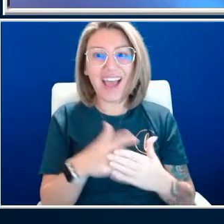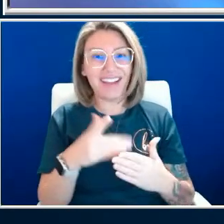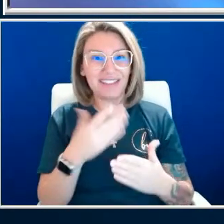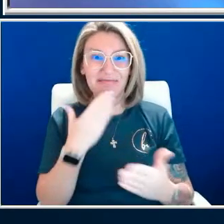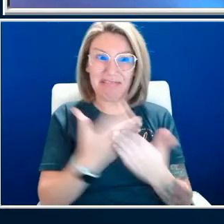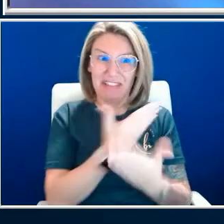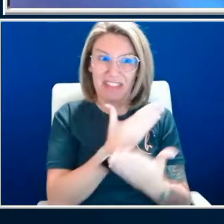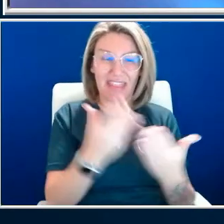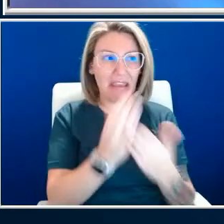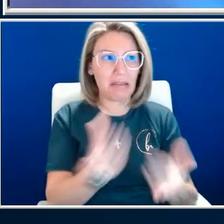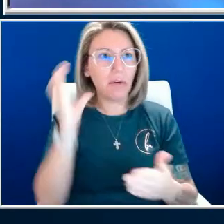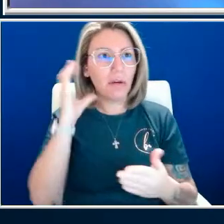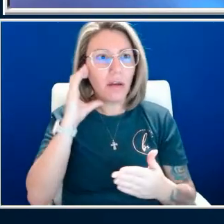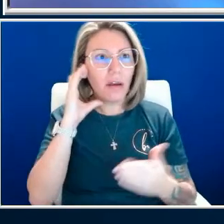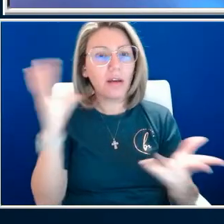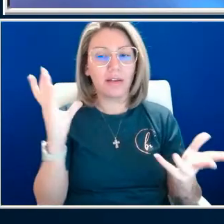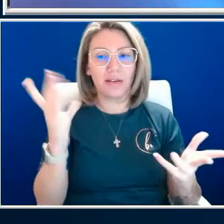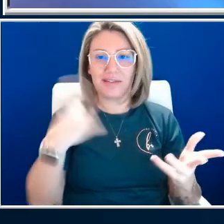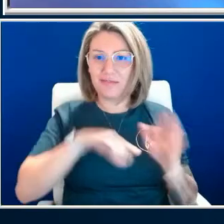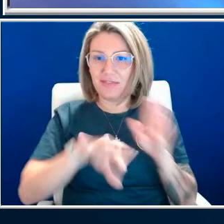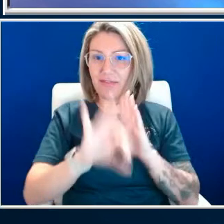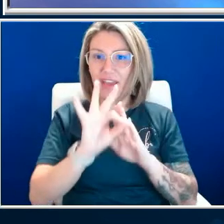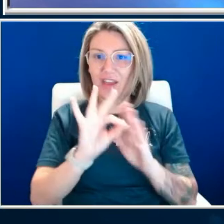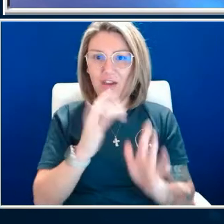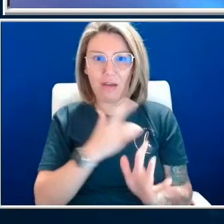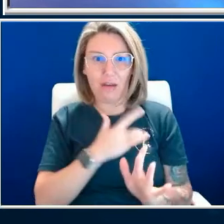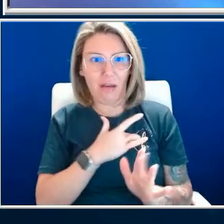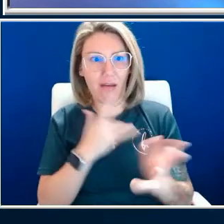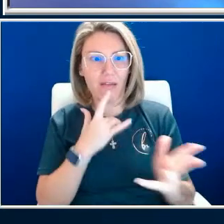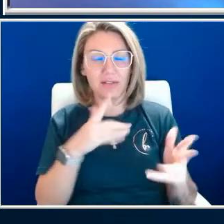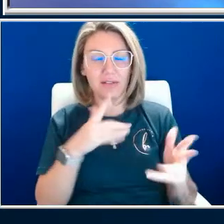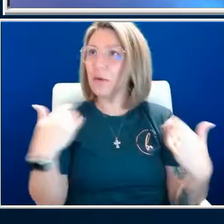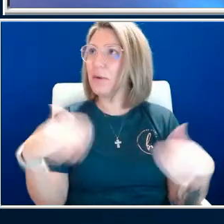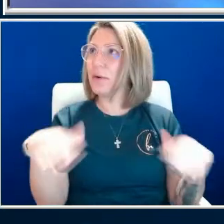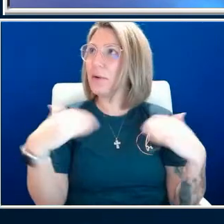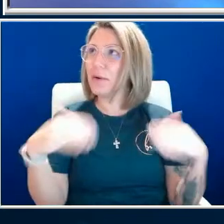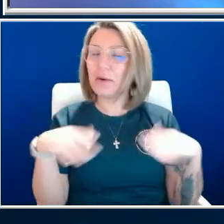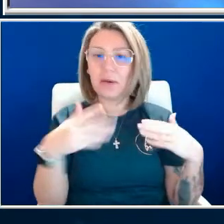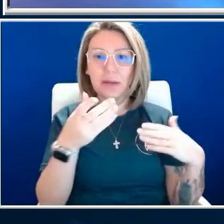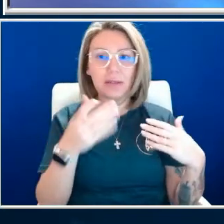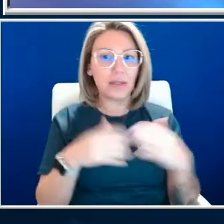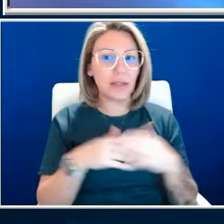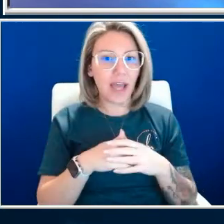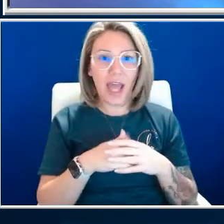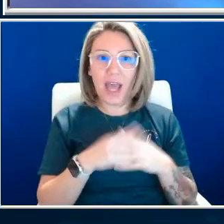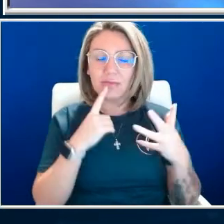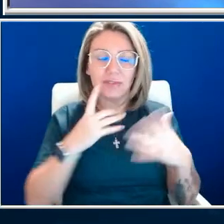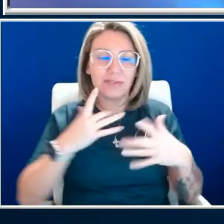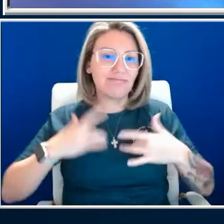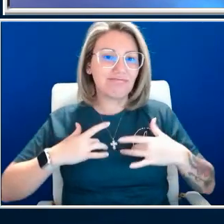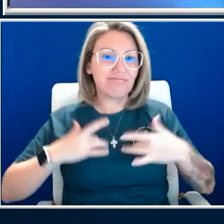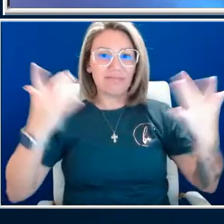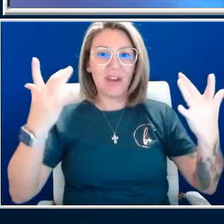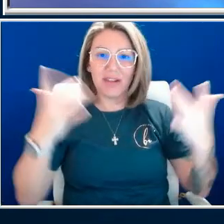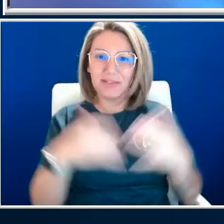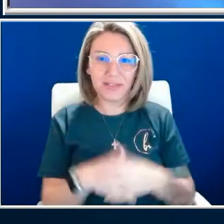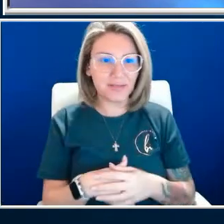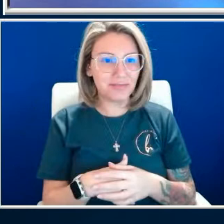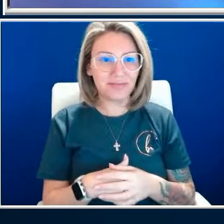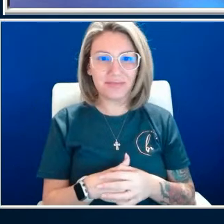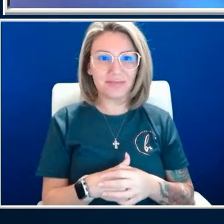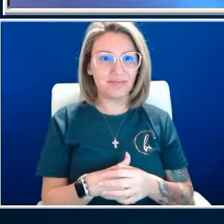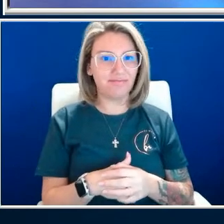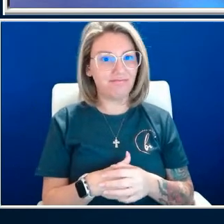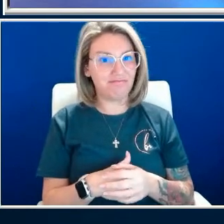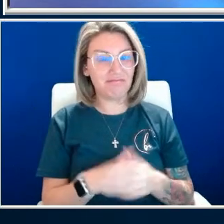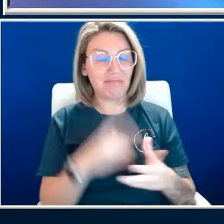they said, "We found you a heart," and oh my gosh, I was floored. Just floored. Yeah, docs, I would imagine once you go on